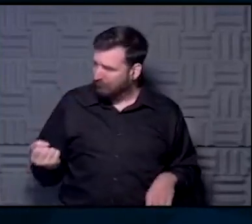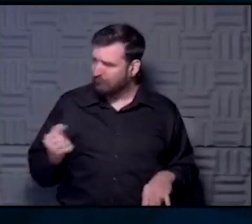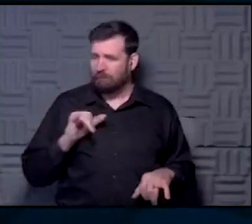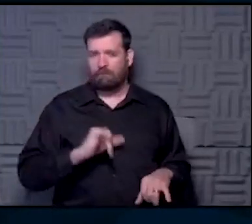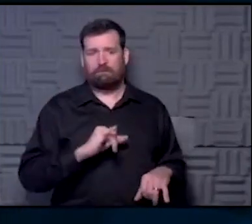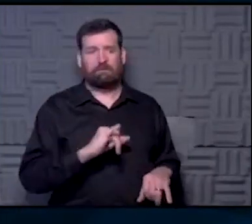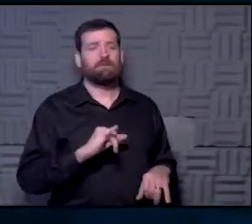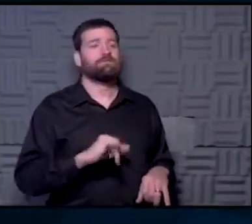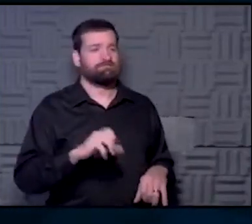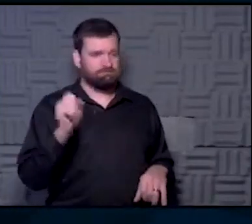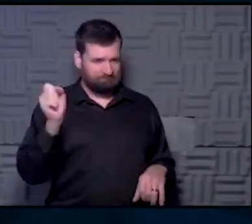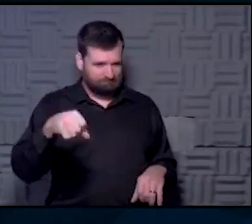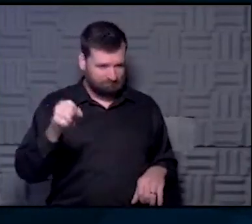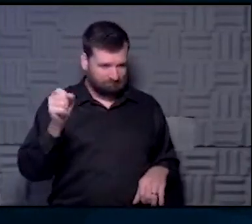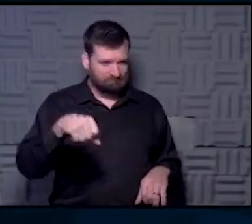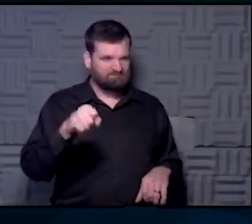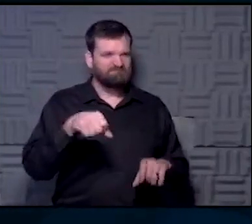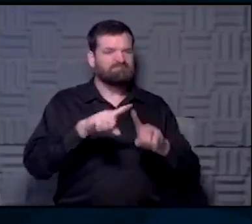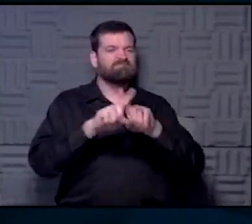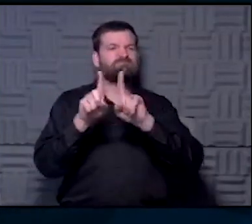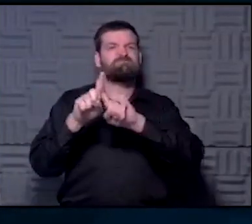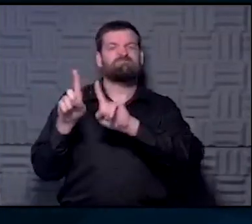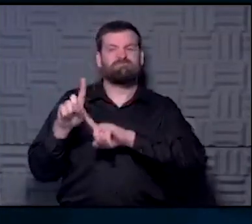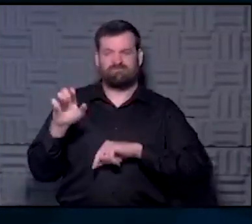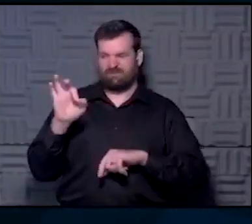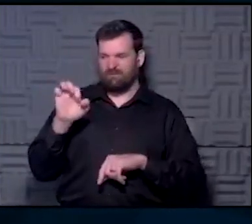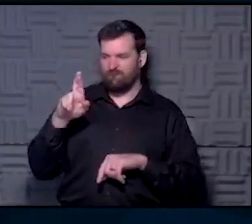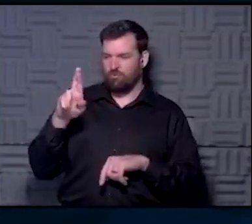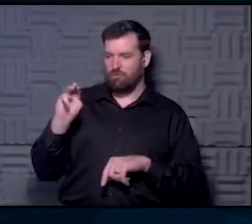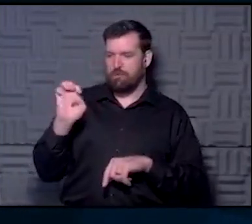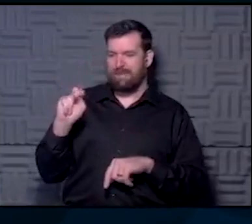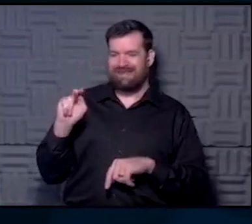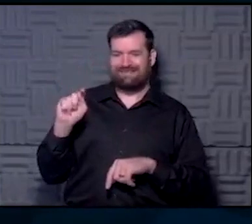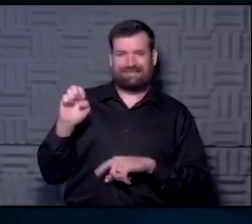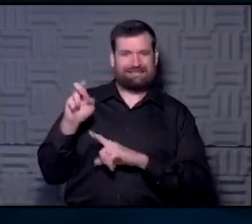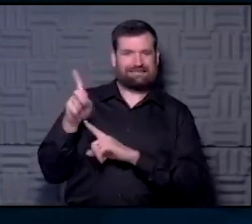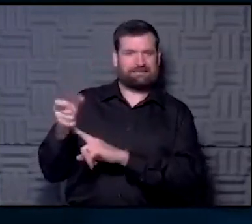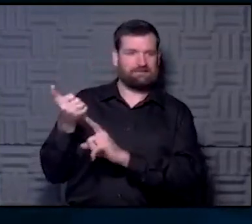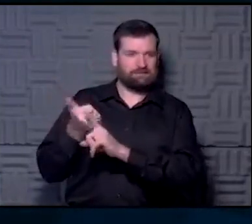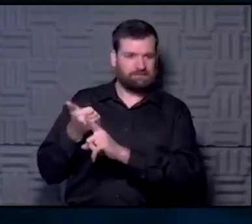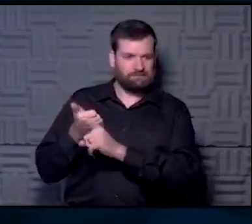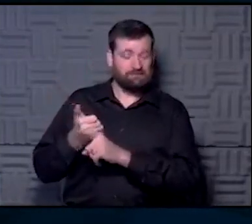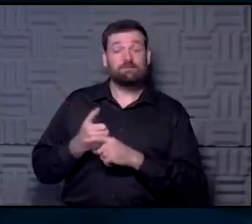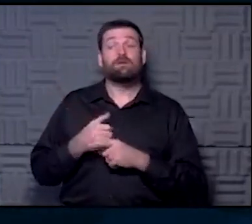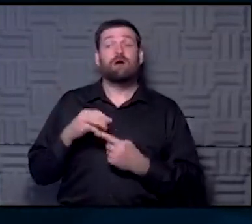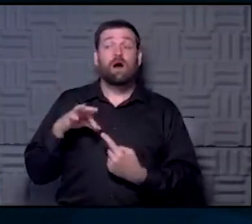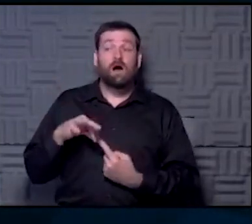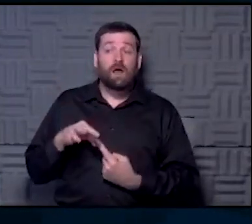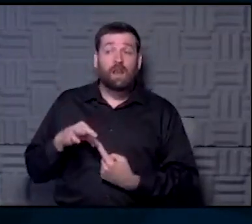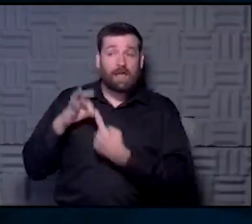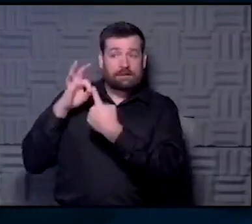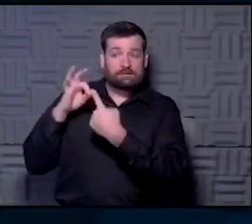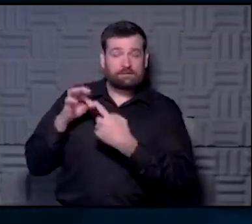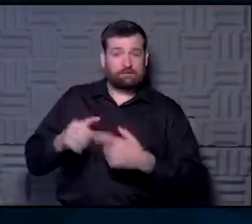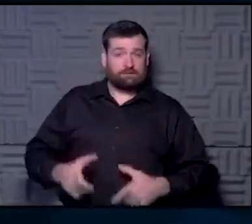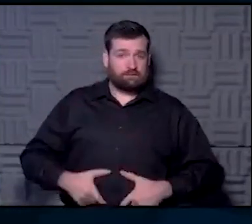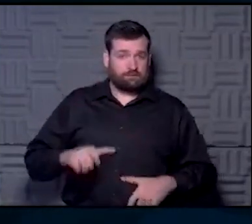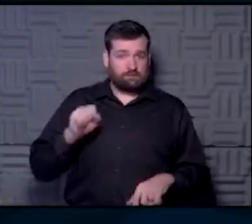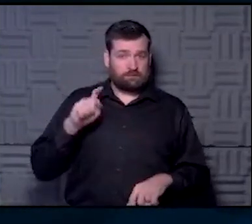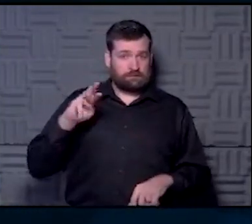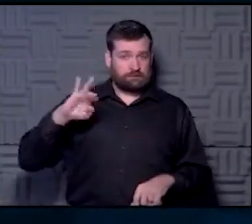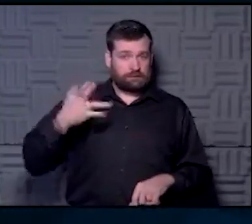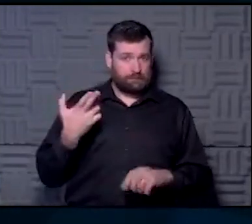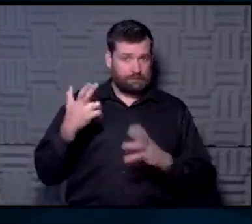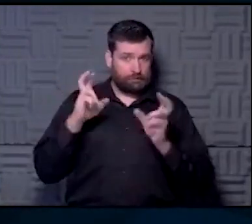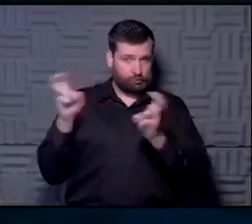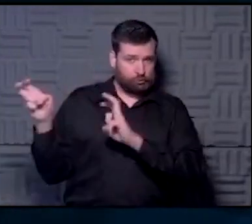Fermented sauerkraut. foods, yeah. Mm-hmm. Okay. Right? I like avocado, salmon, burger, some of these things. Unless you have a stomach issue, then you might want to consult your